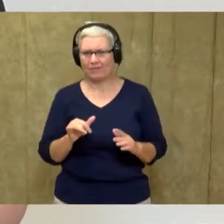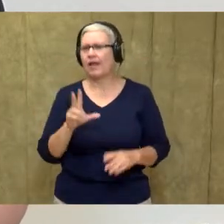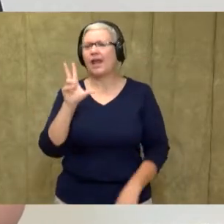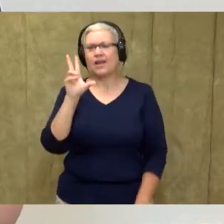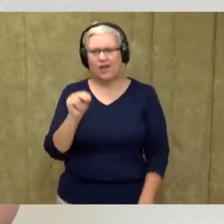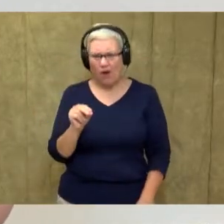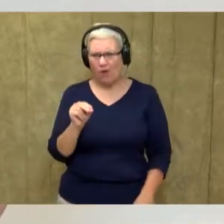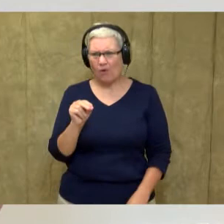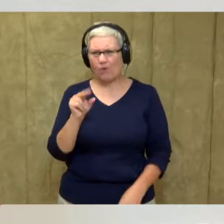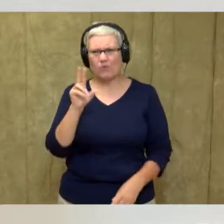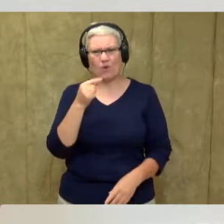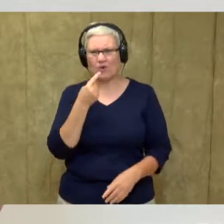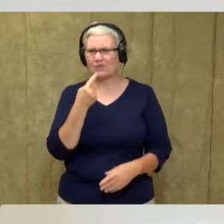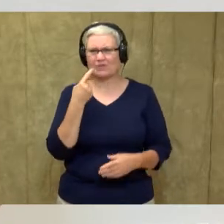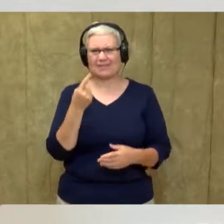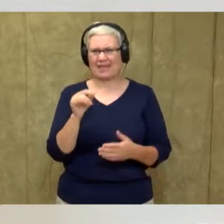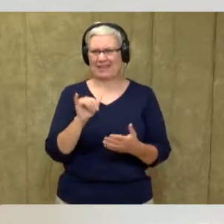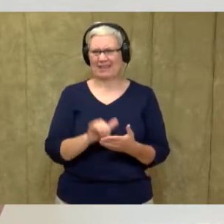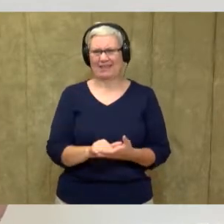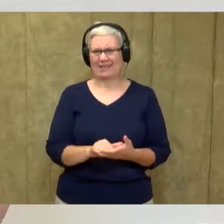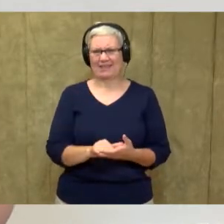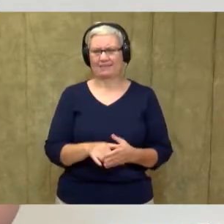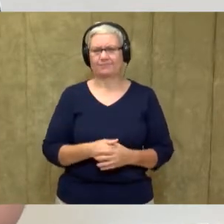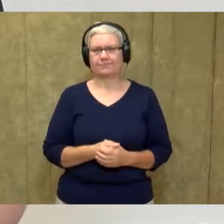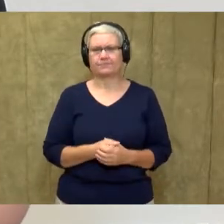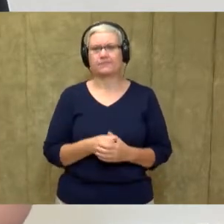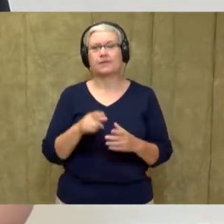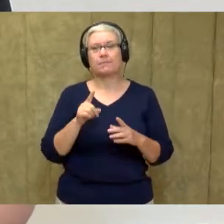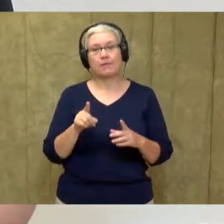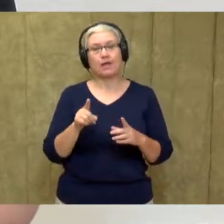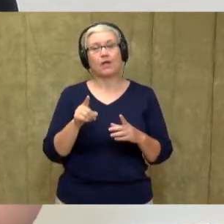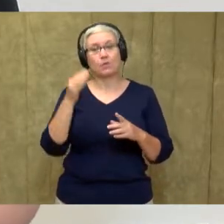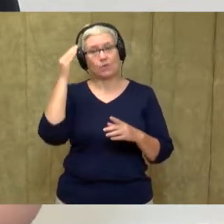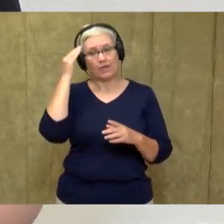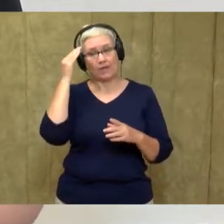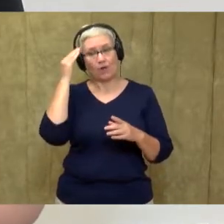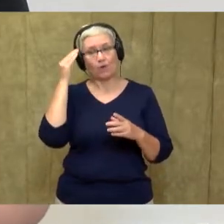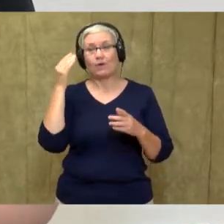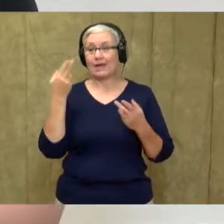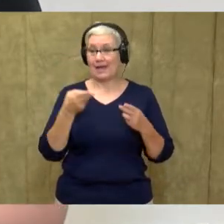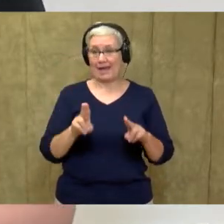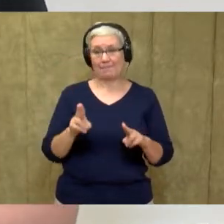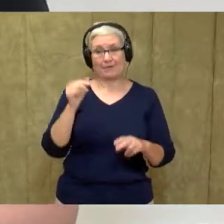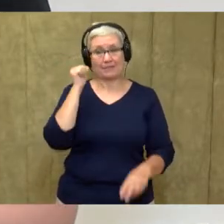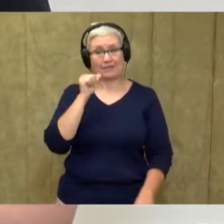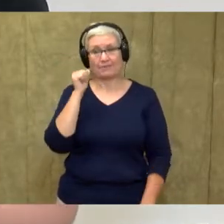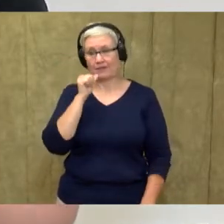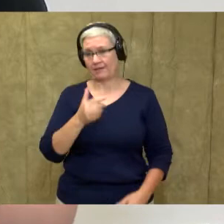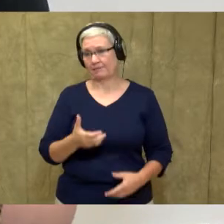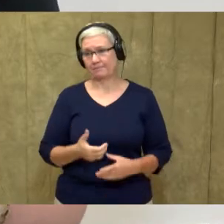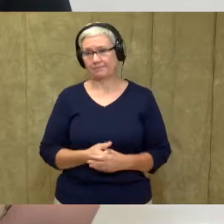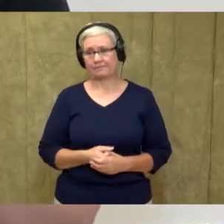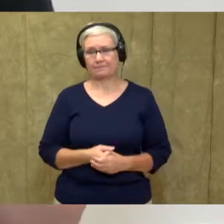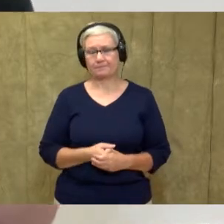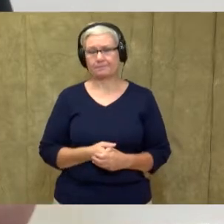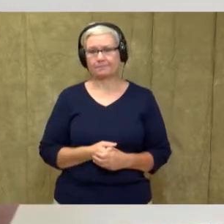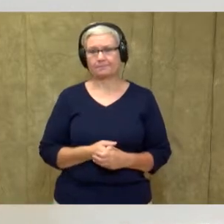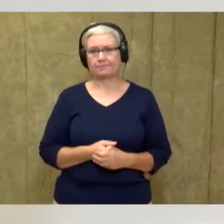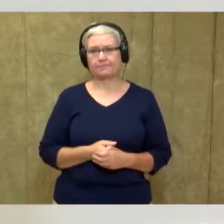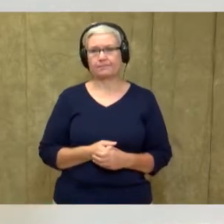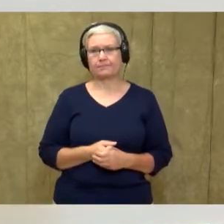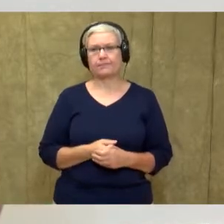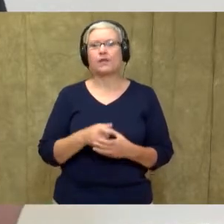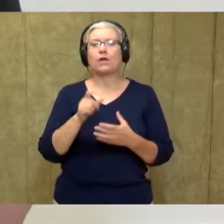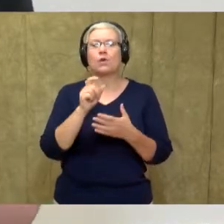to outright say that, but we know it still happens. So sometimes we have to, a